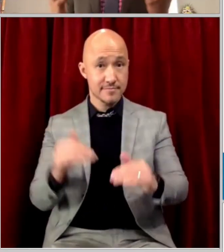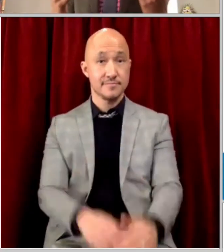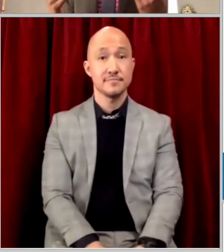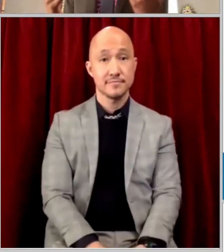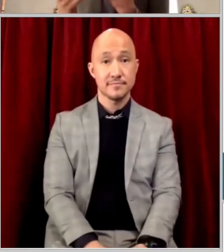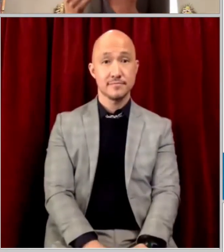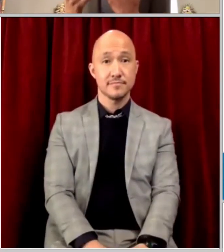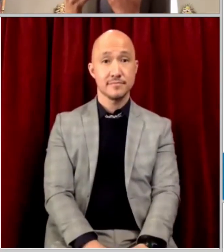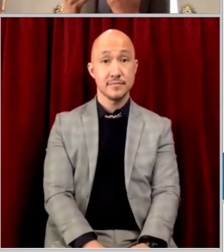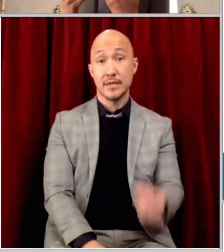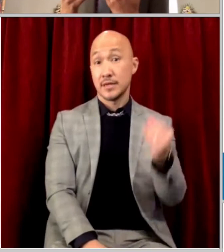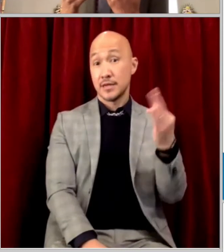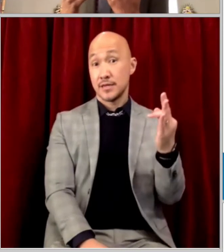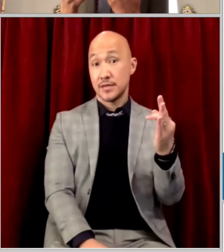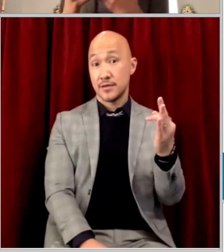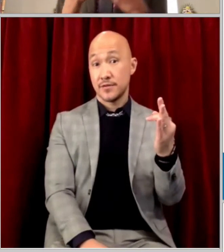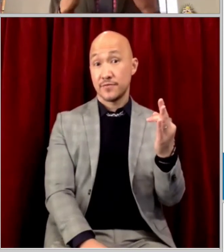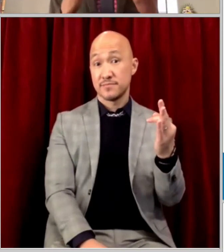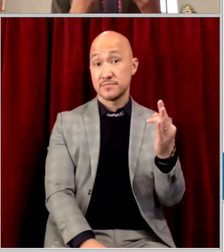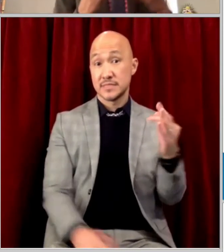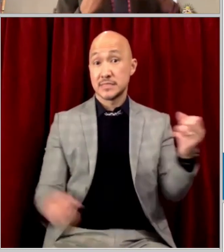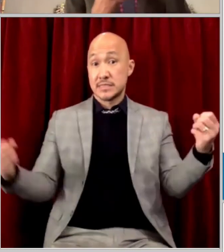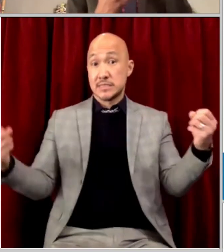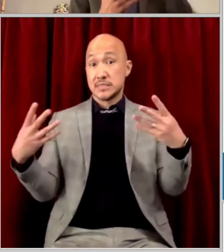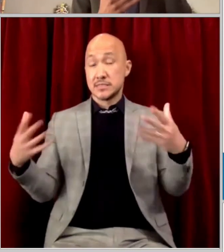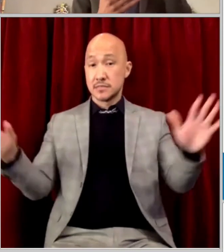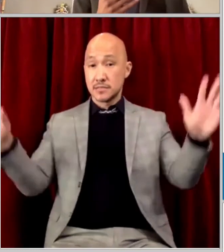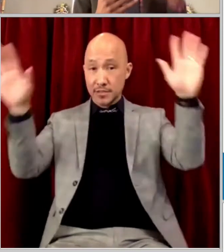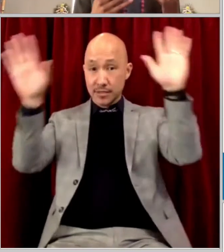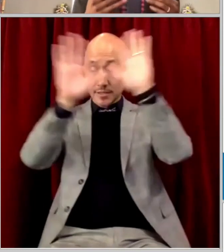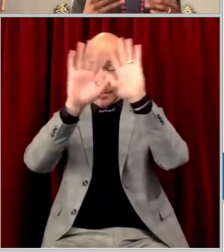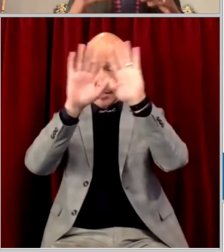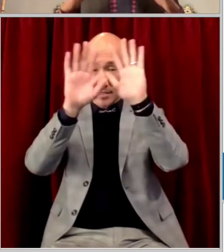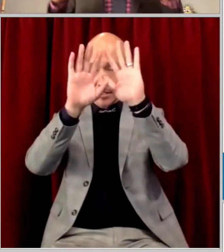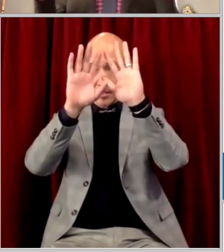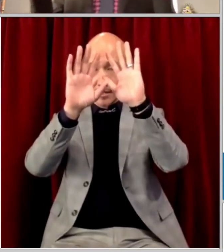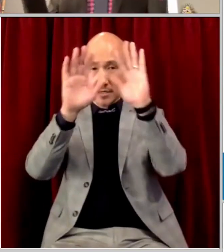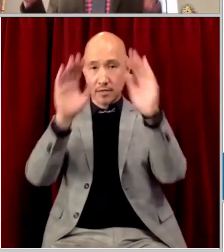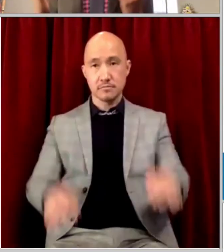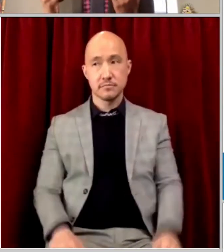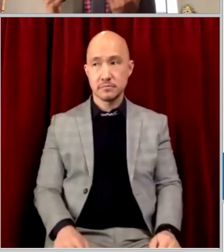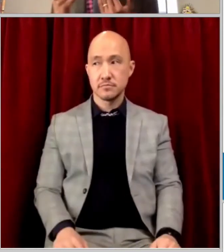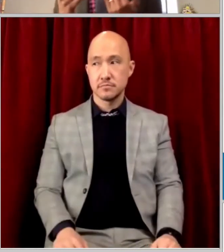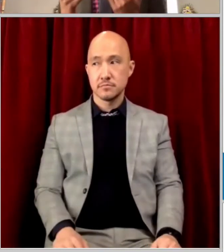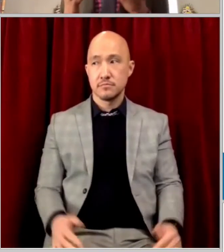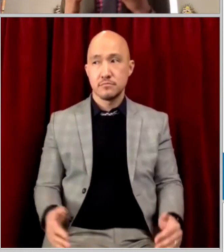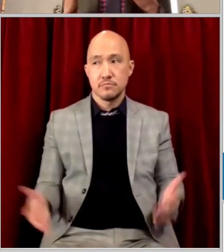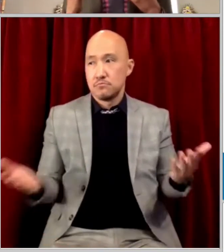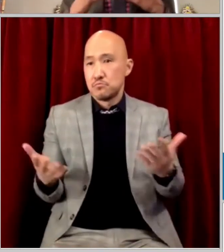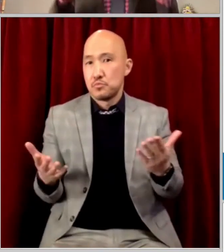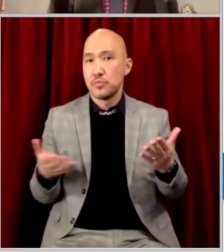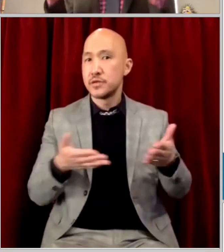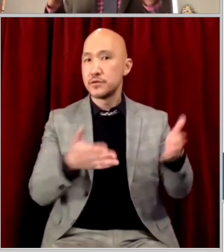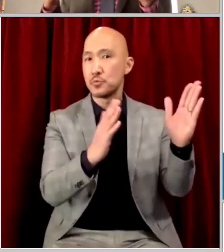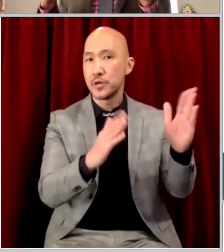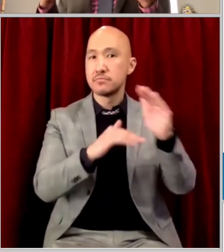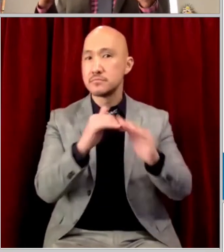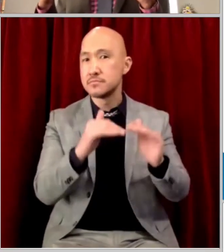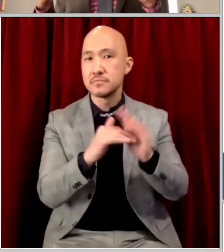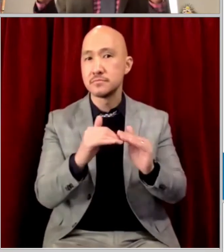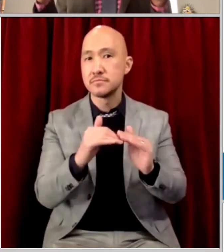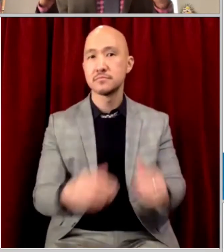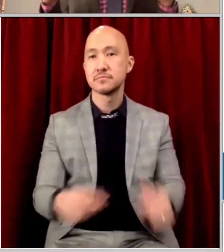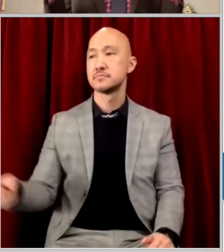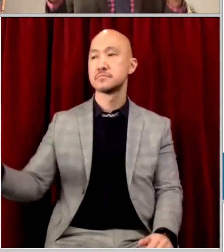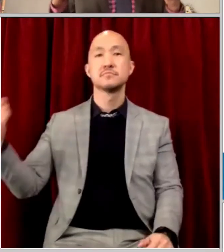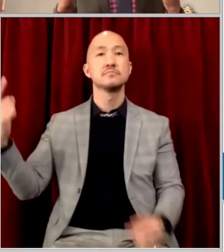having light is pretty comforting. Right? I can still remember being a kid and, you know, having some nightmares and staying awake. I